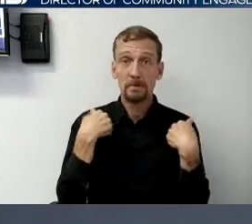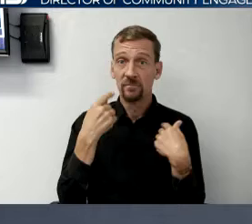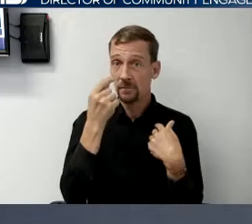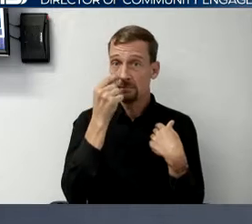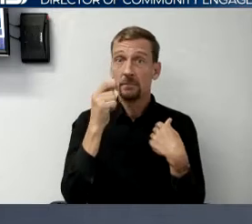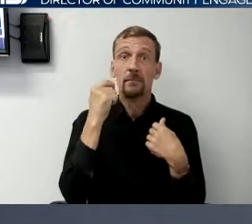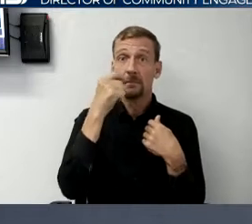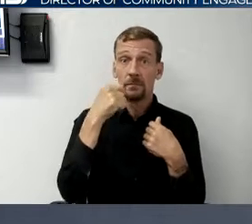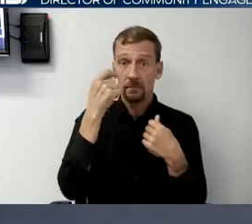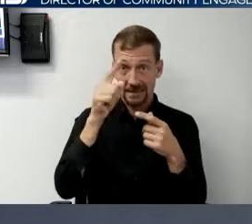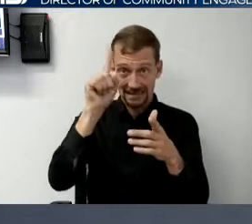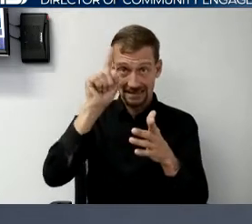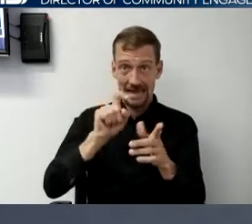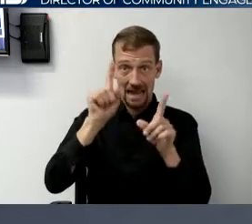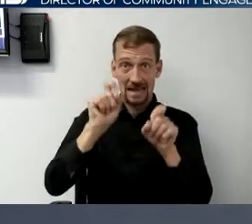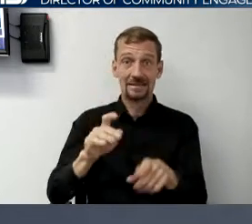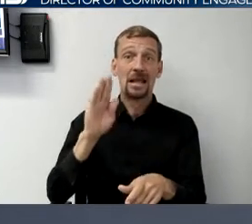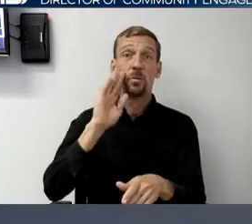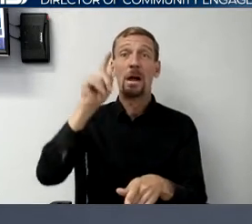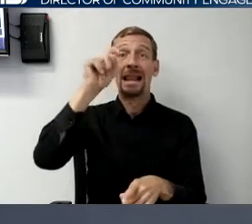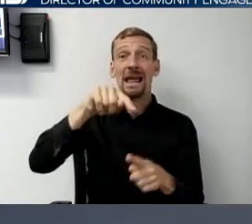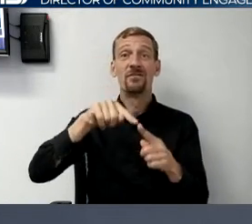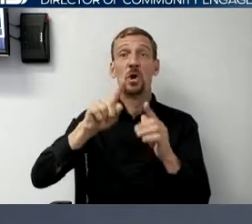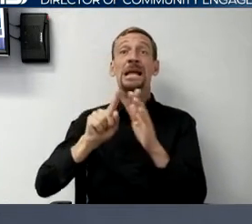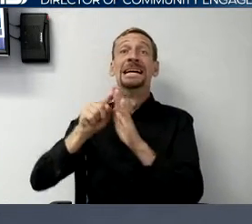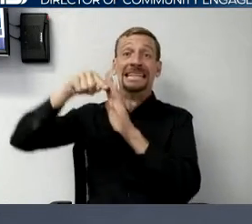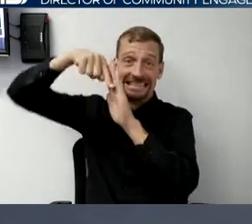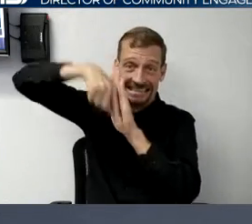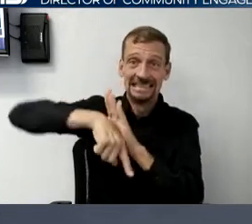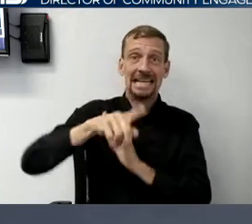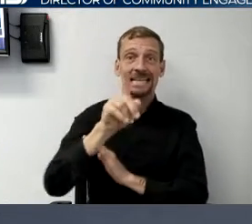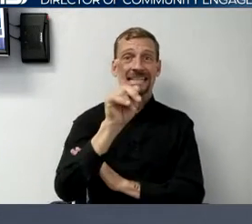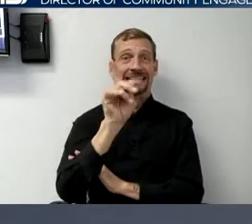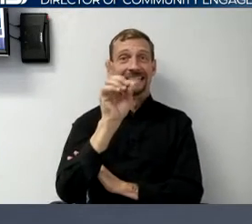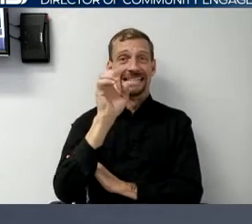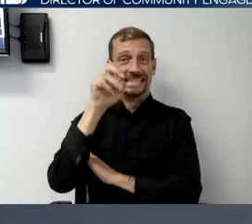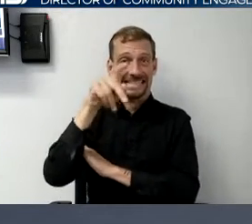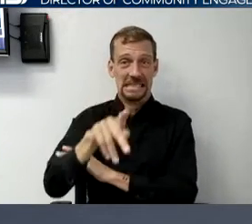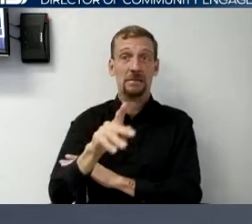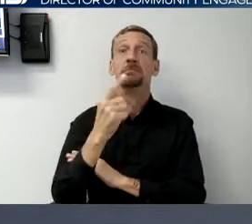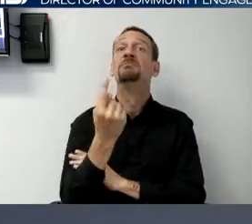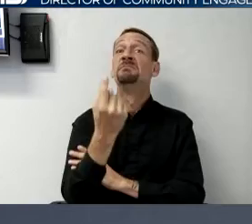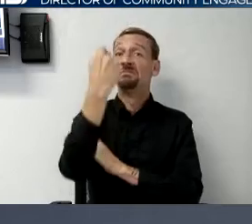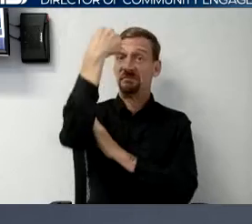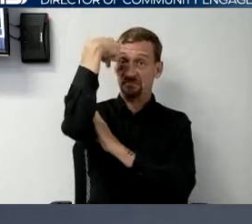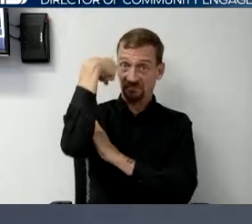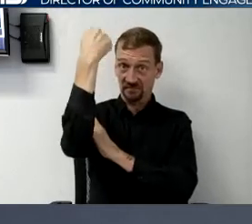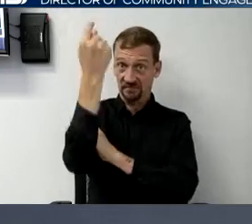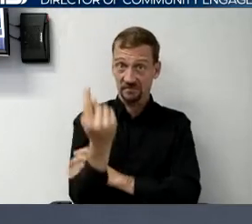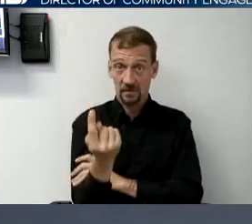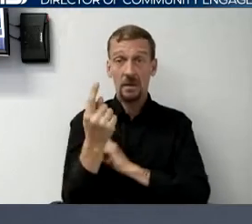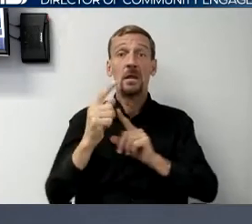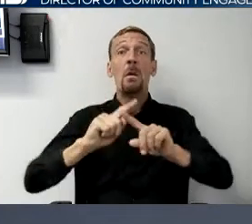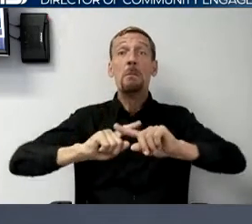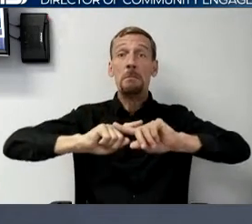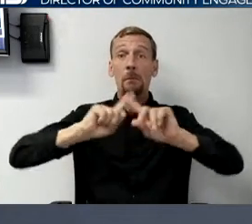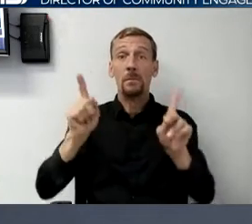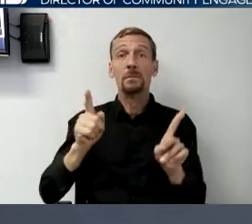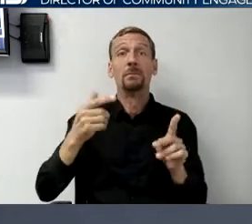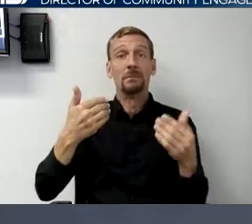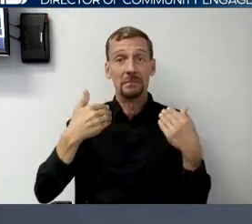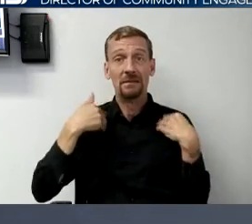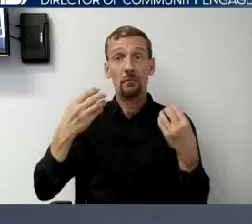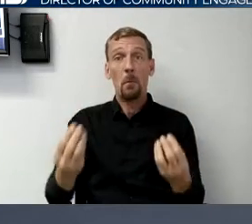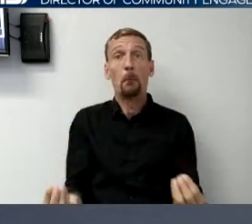nasal pharyngeal, the deep swab, but using the PCR molecular, but having an abundant access